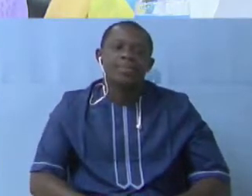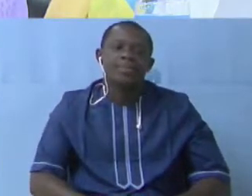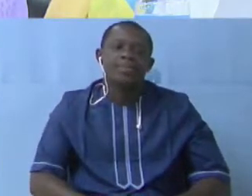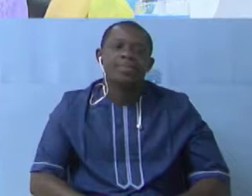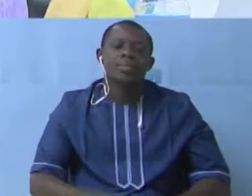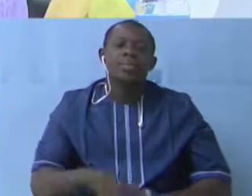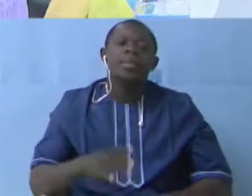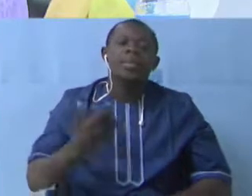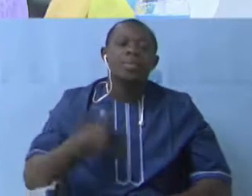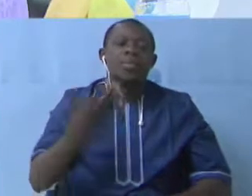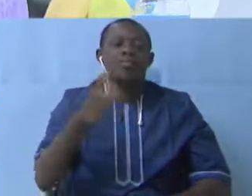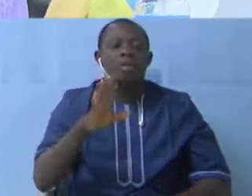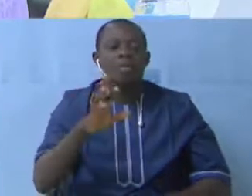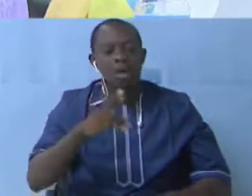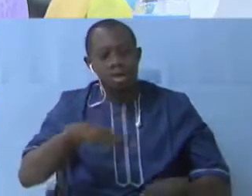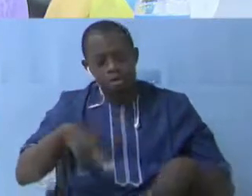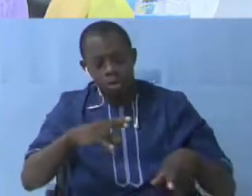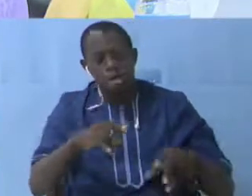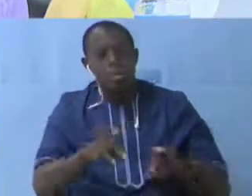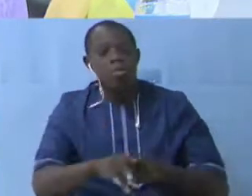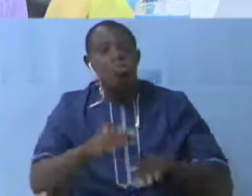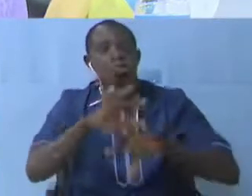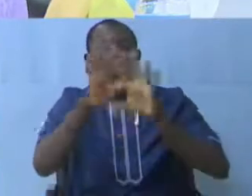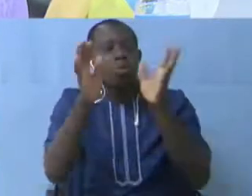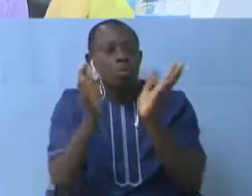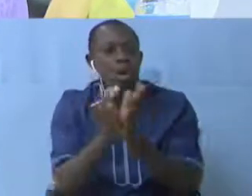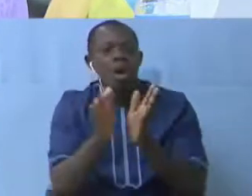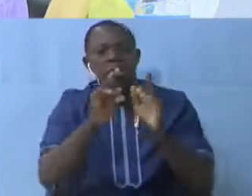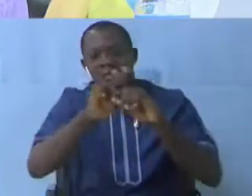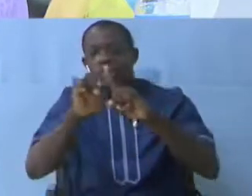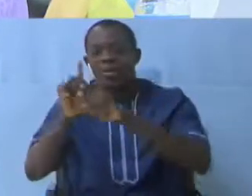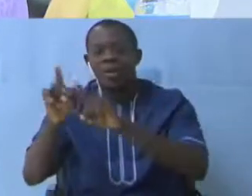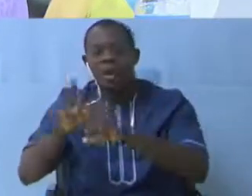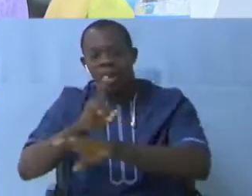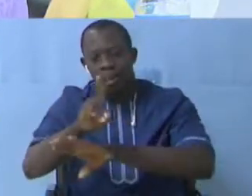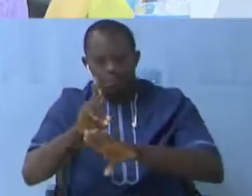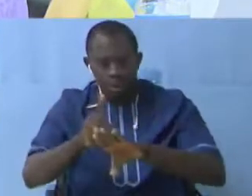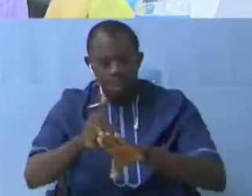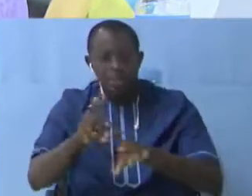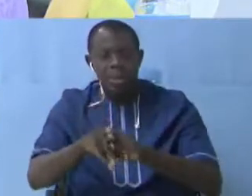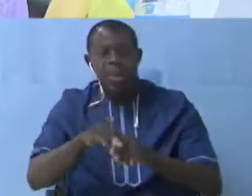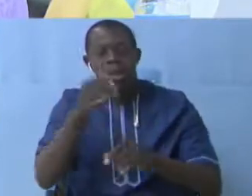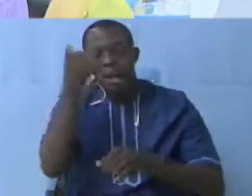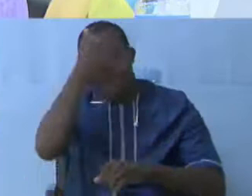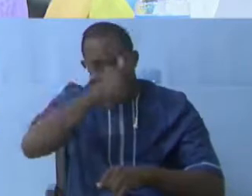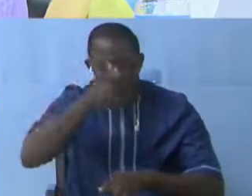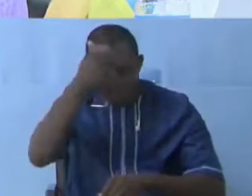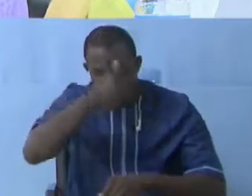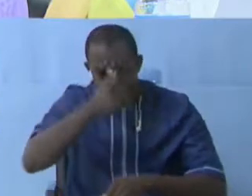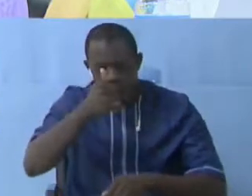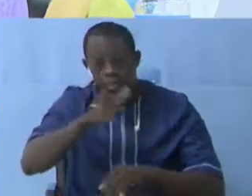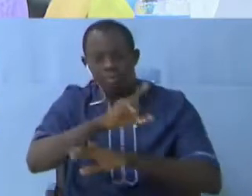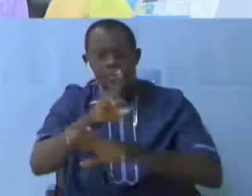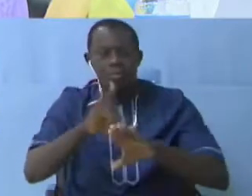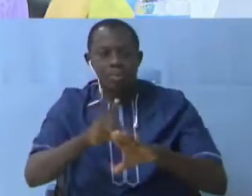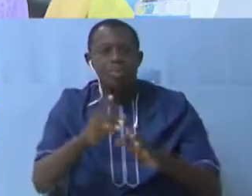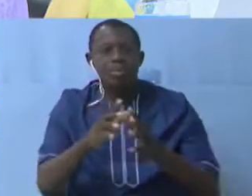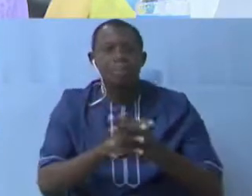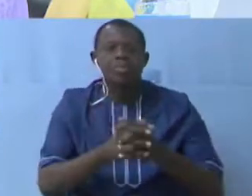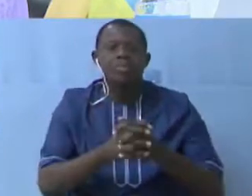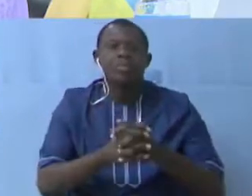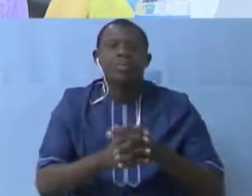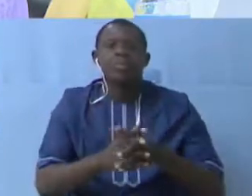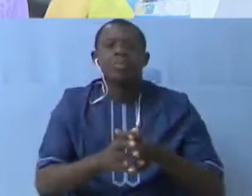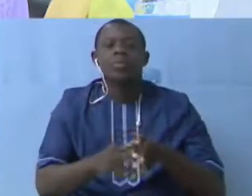People from the region, all the editors forum across Africa. ñi nga xam ne ñooy seggkat yi nekk ci penc yi yëpp nekk ci diwaani Afrika. Sheriff C